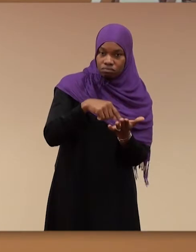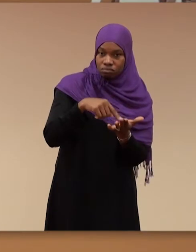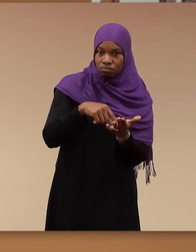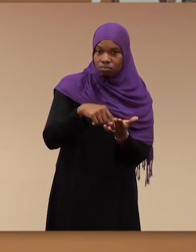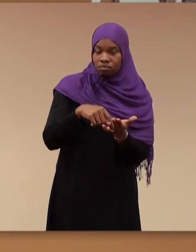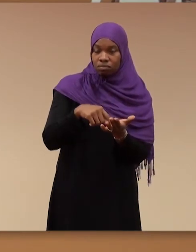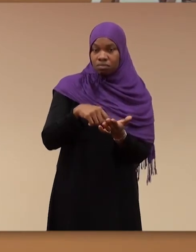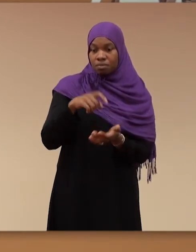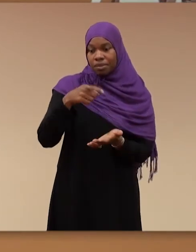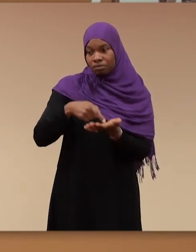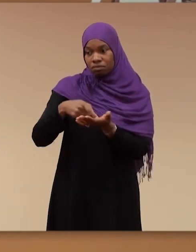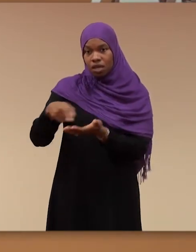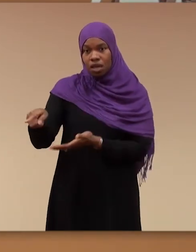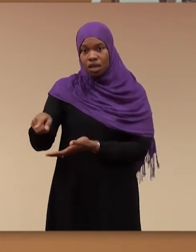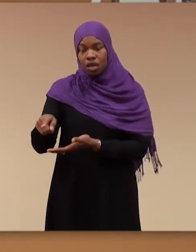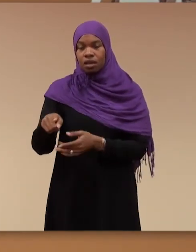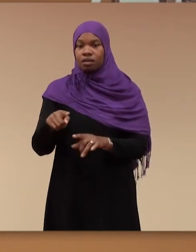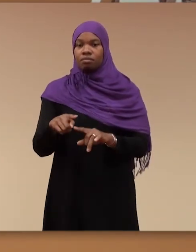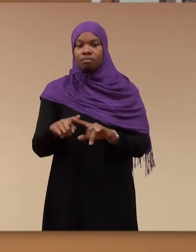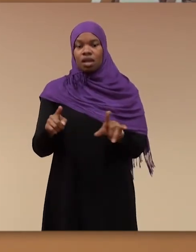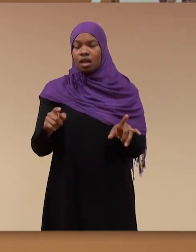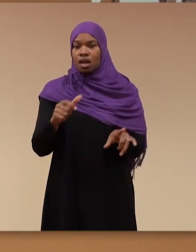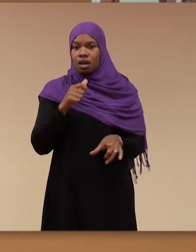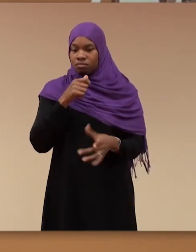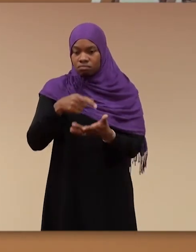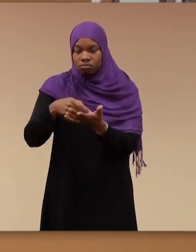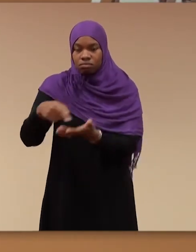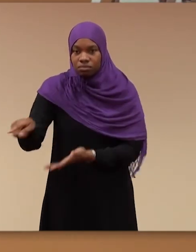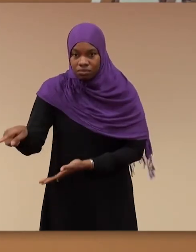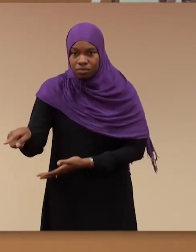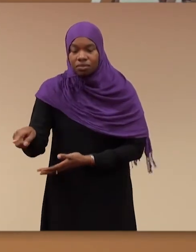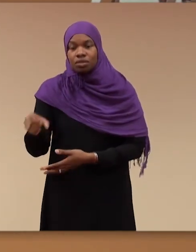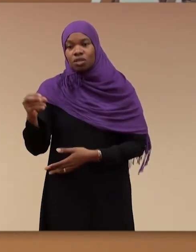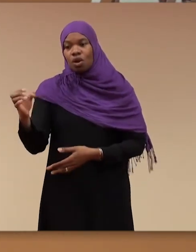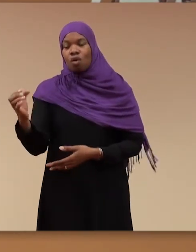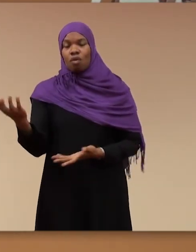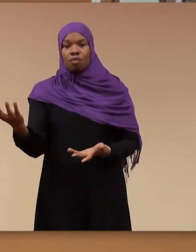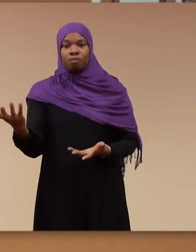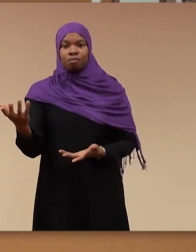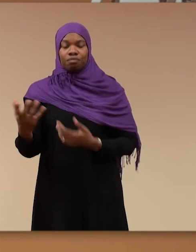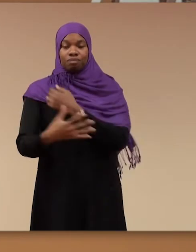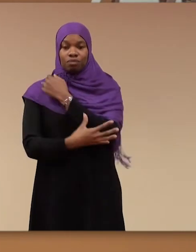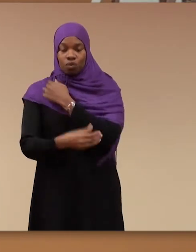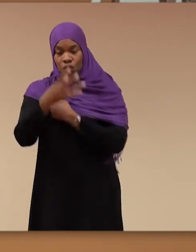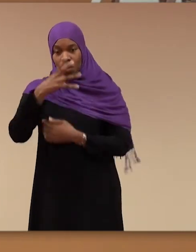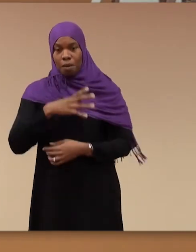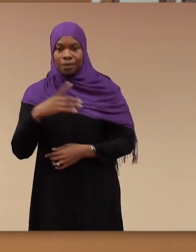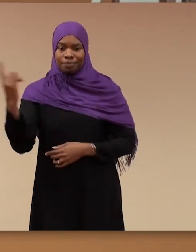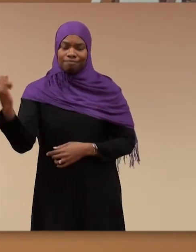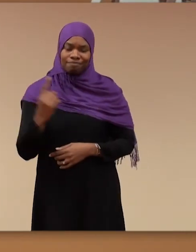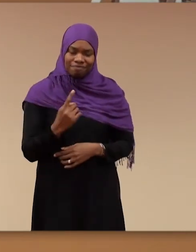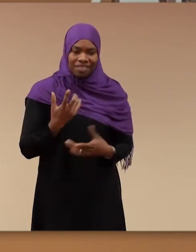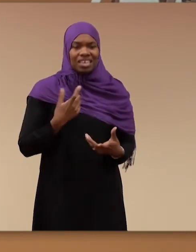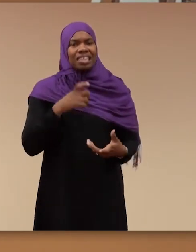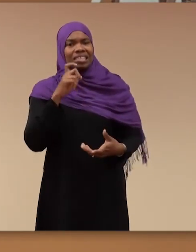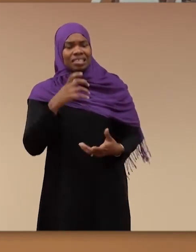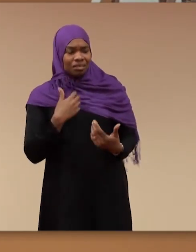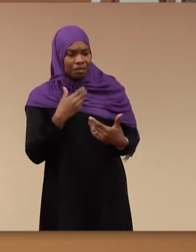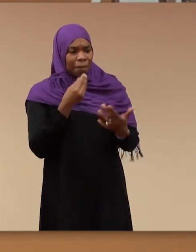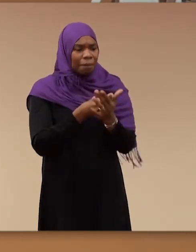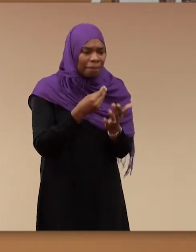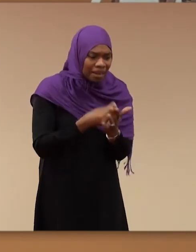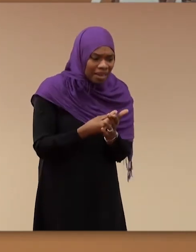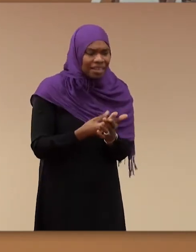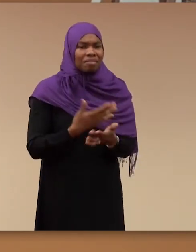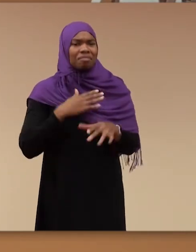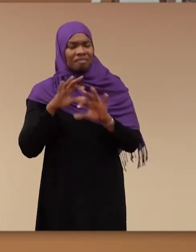poor guy comes to him and tell him, I want my money, I had to provide my family, I had to pay my overhead expense